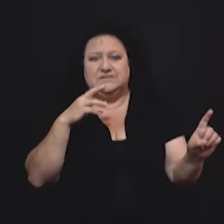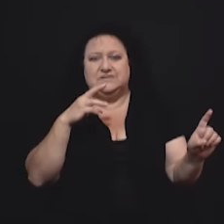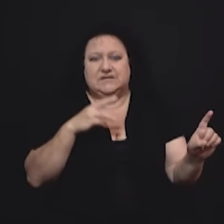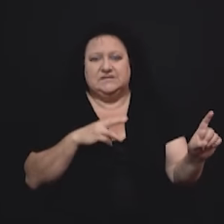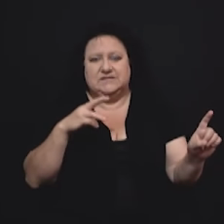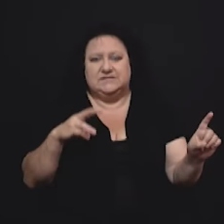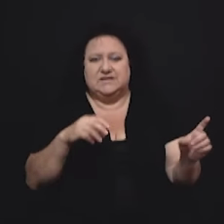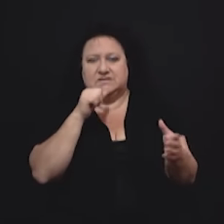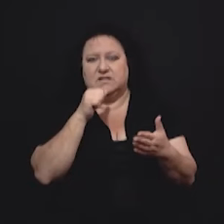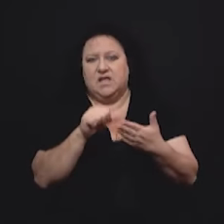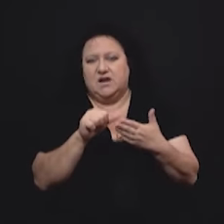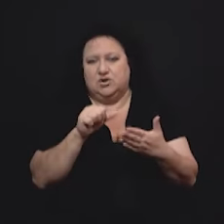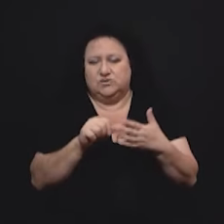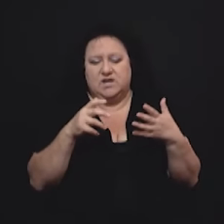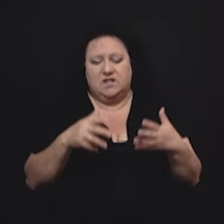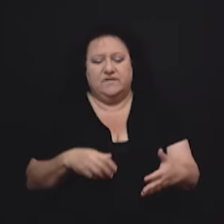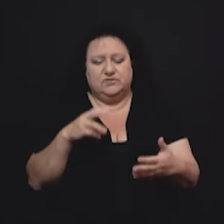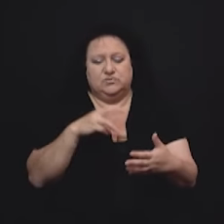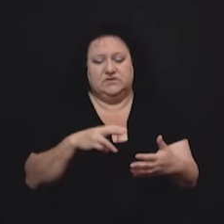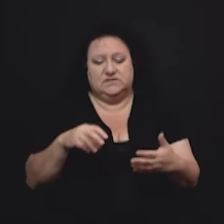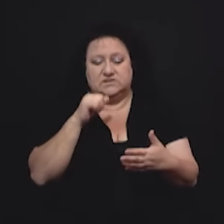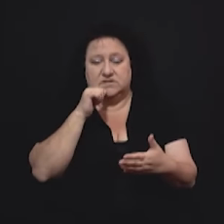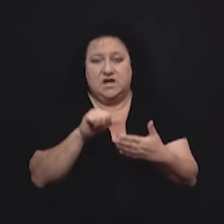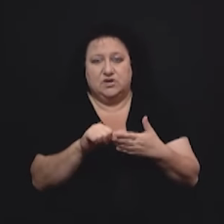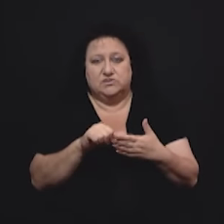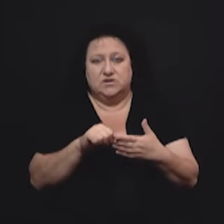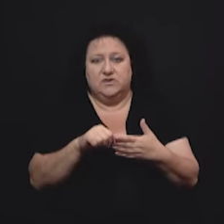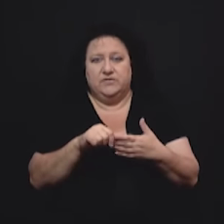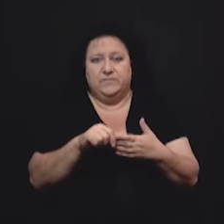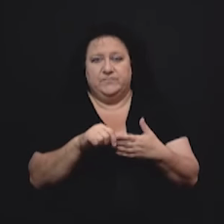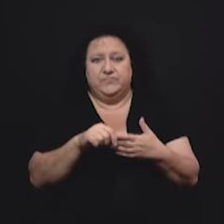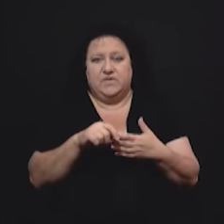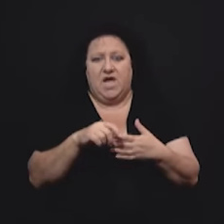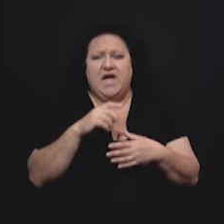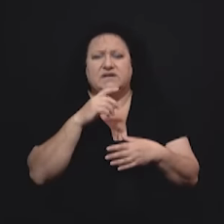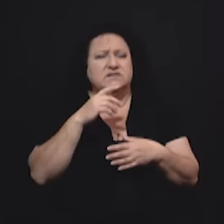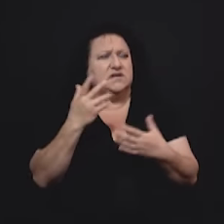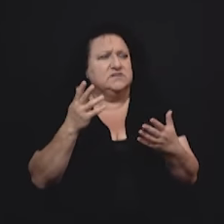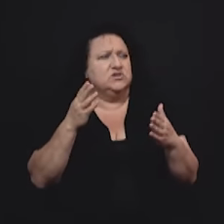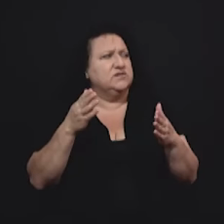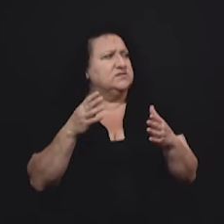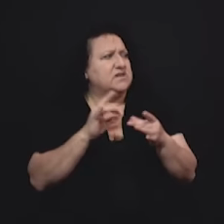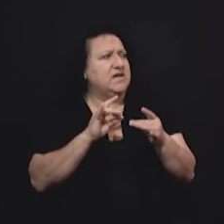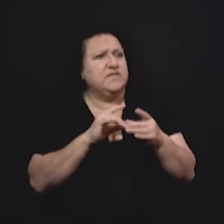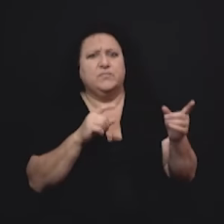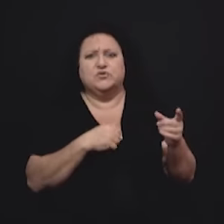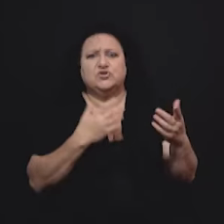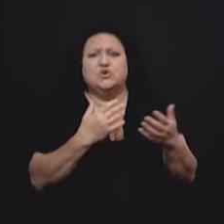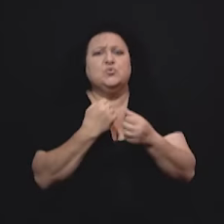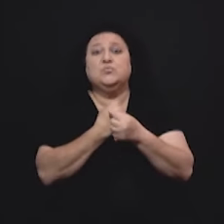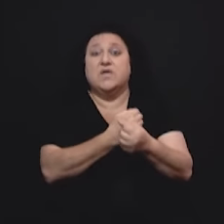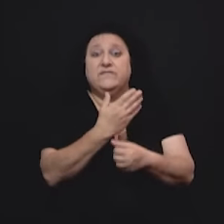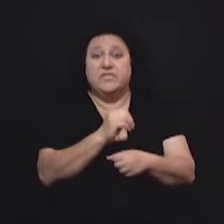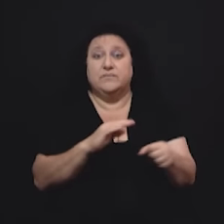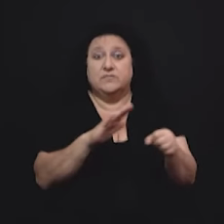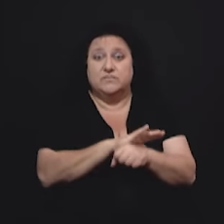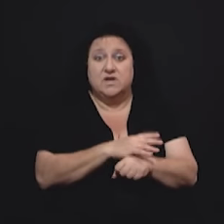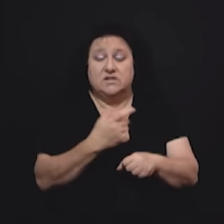you 66 letters. Now you say that you love them with your whole heart. Let's just assume that they saved your life one day when you were walking down on